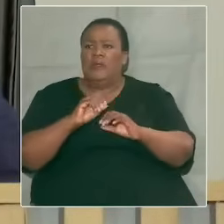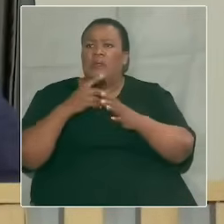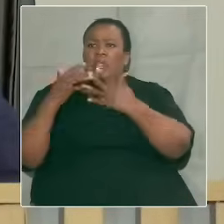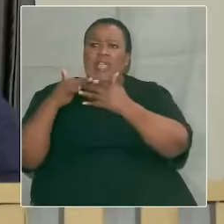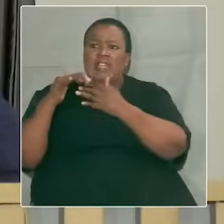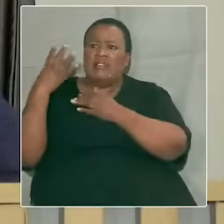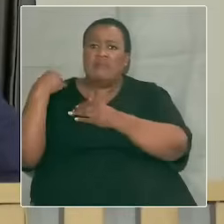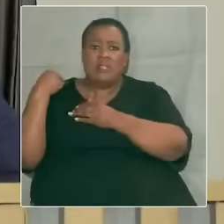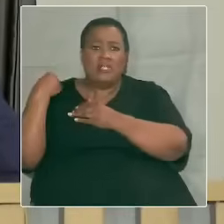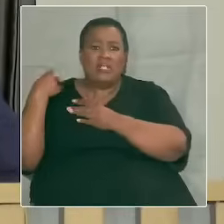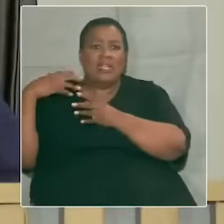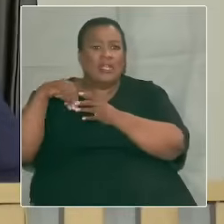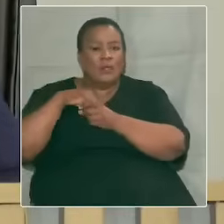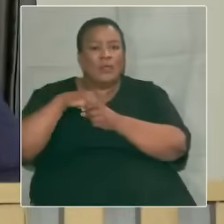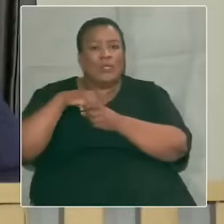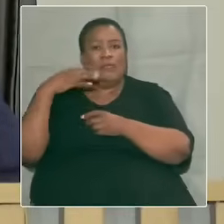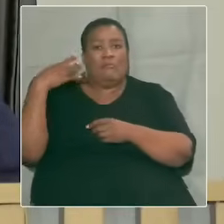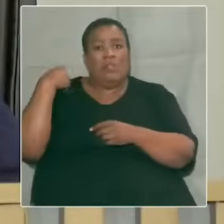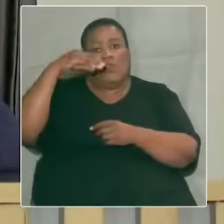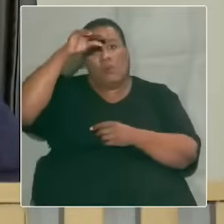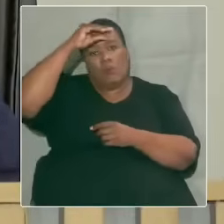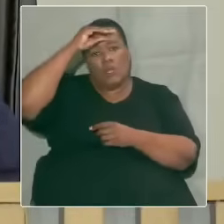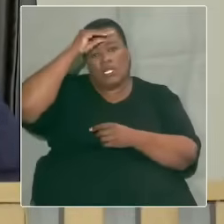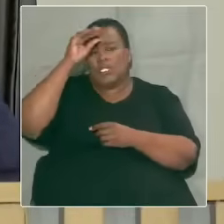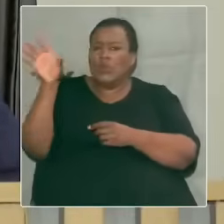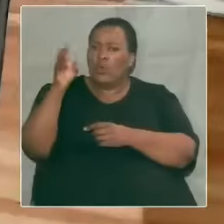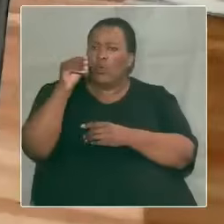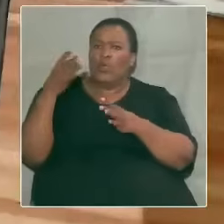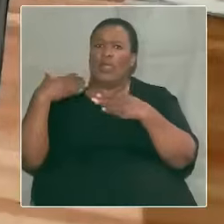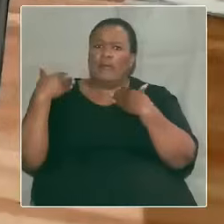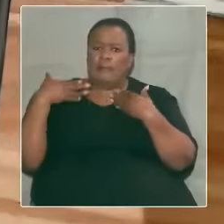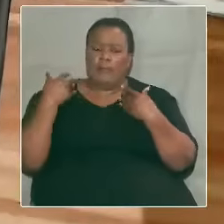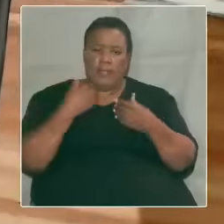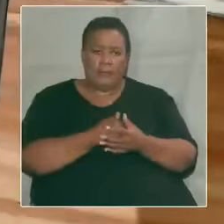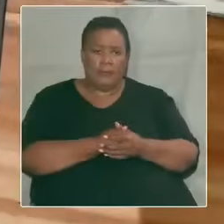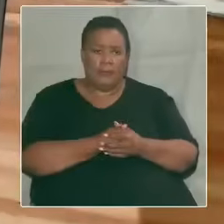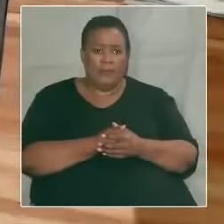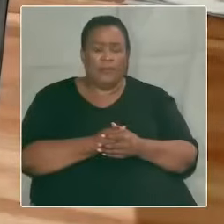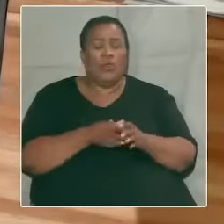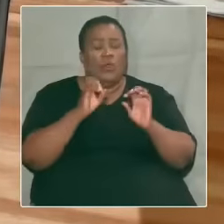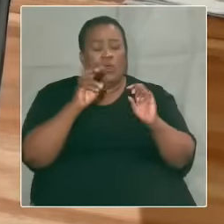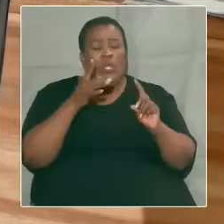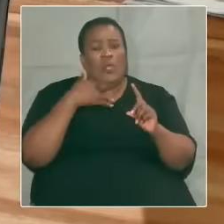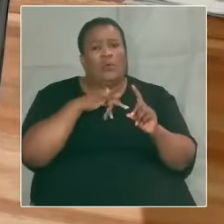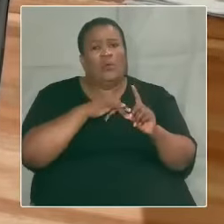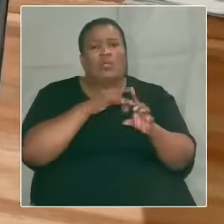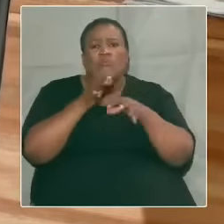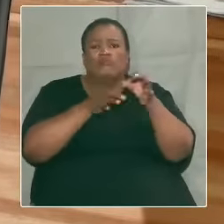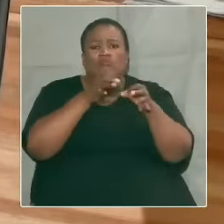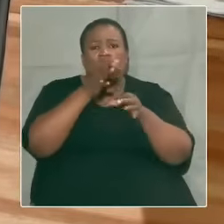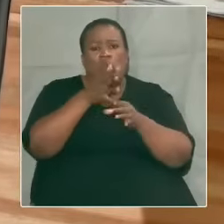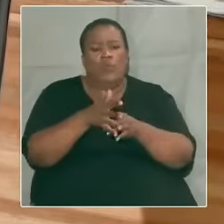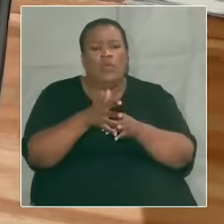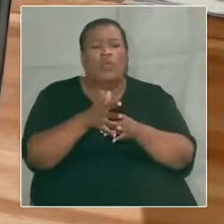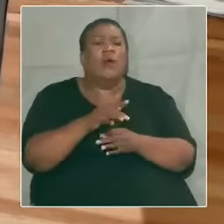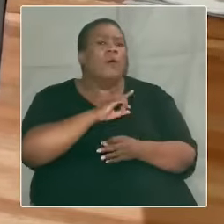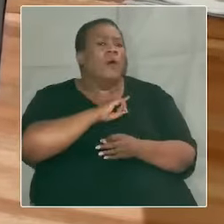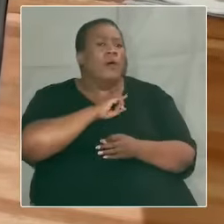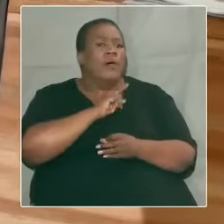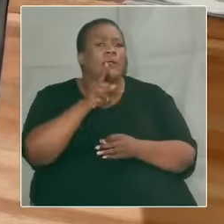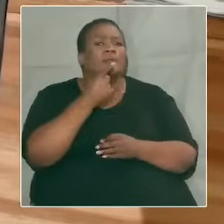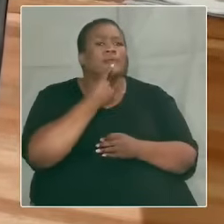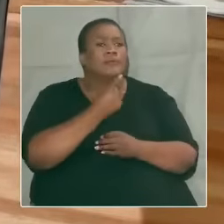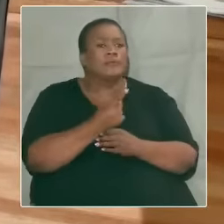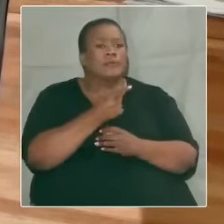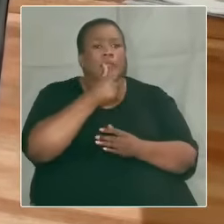minister, including Minister of Police. Yes, no, we'll deal with that, because you then say, when you deal with